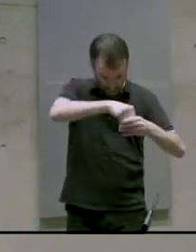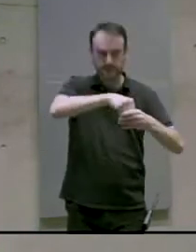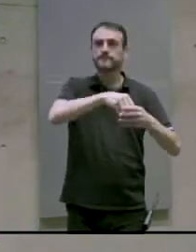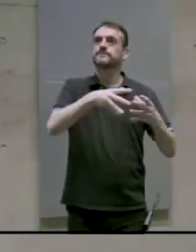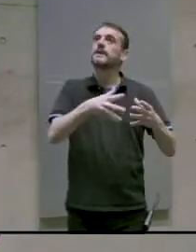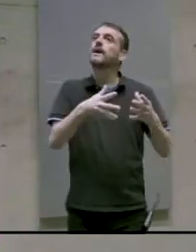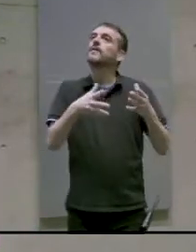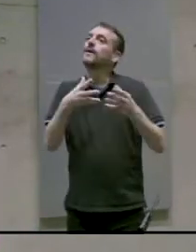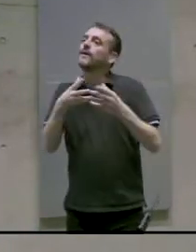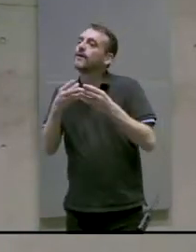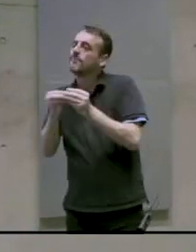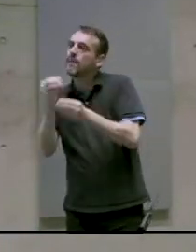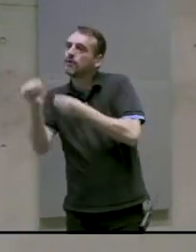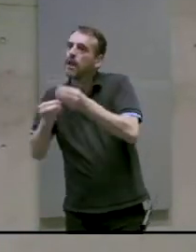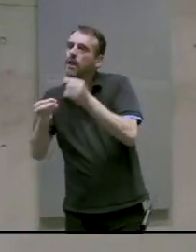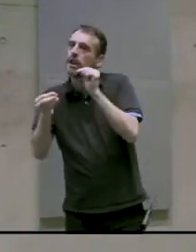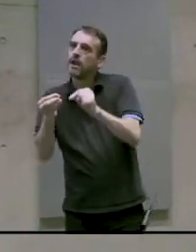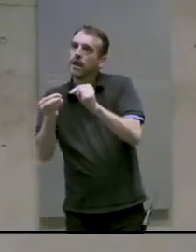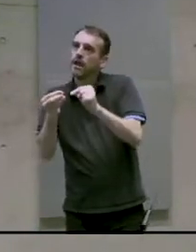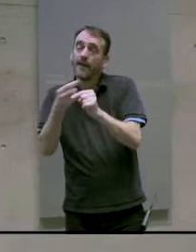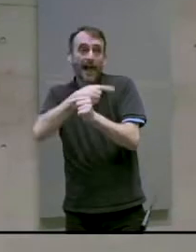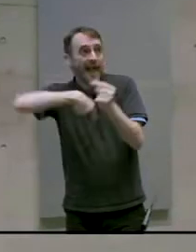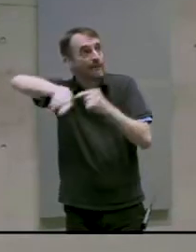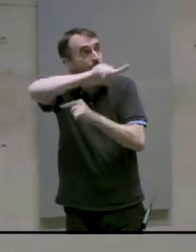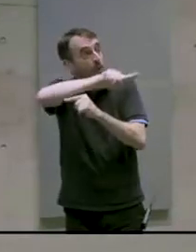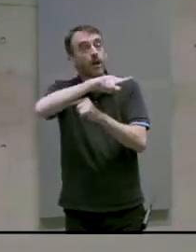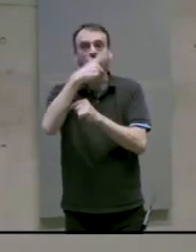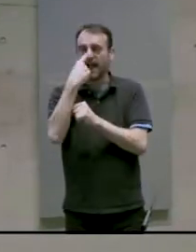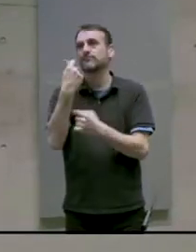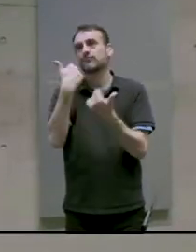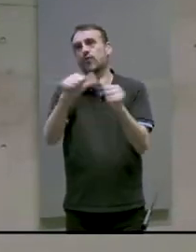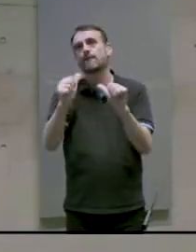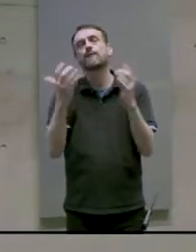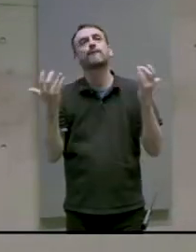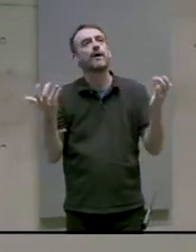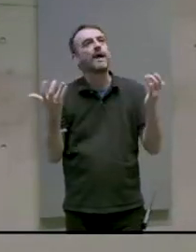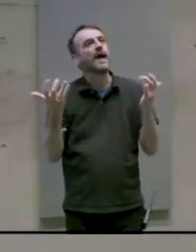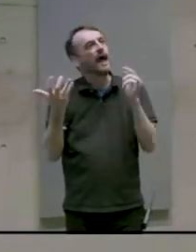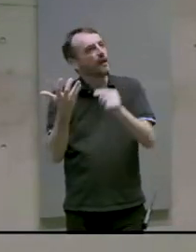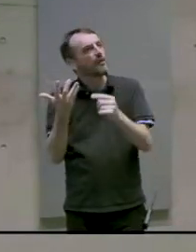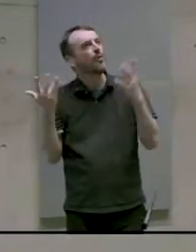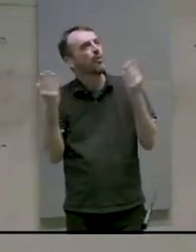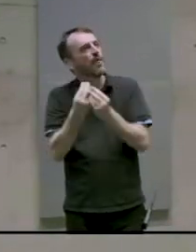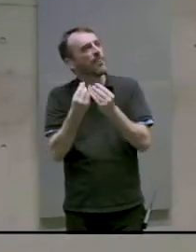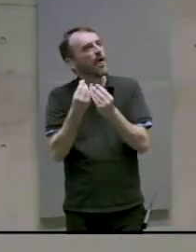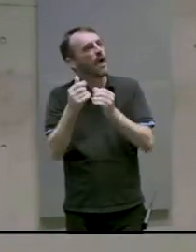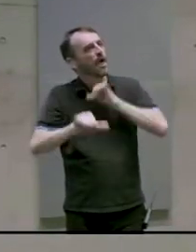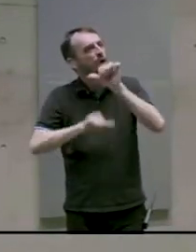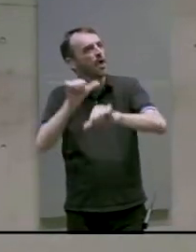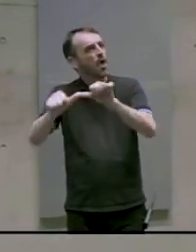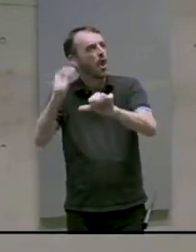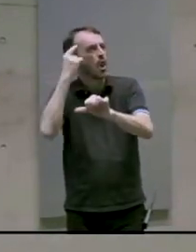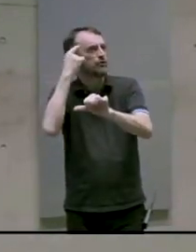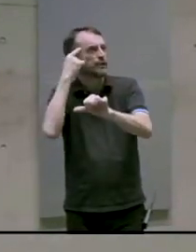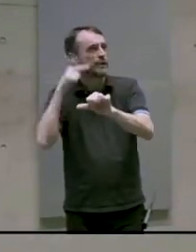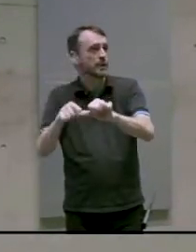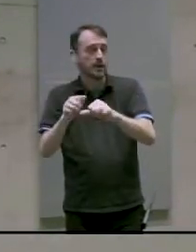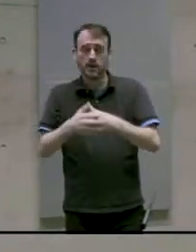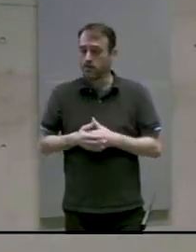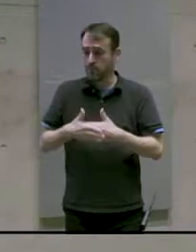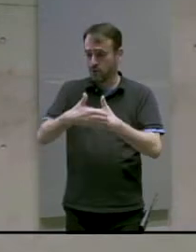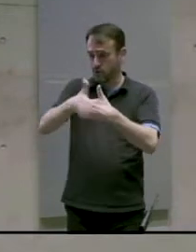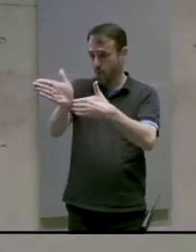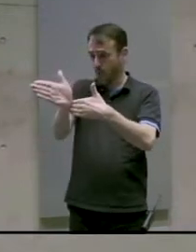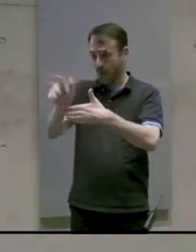the puzzles attainable to everyone and make some sort of logic, but having a key to a door